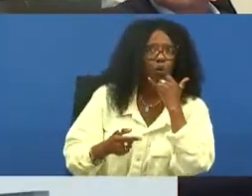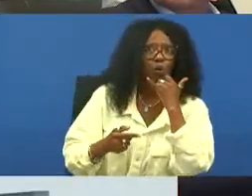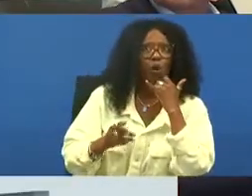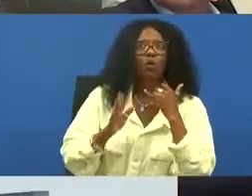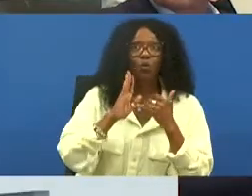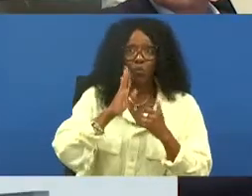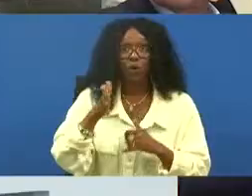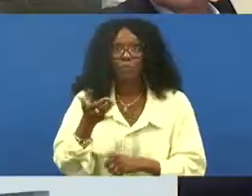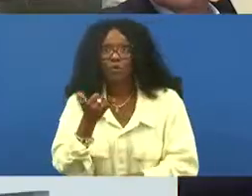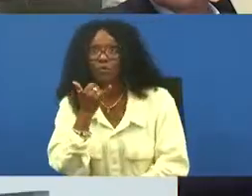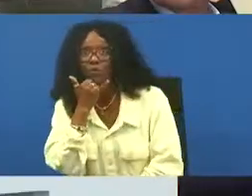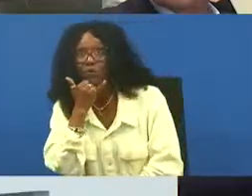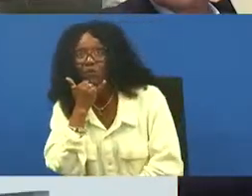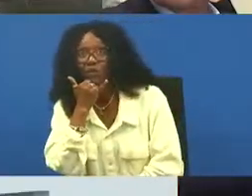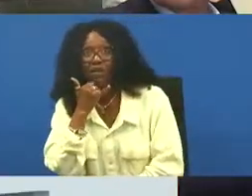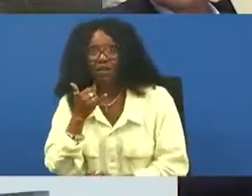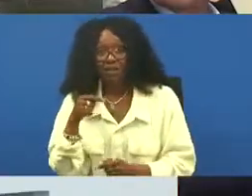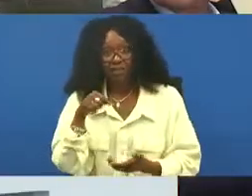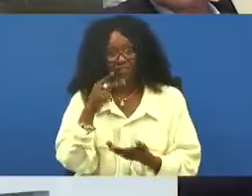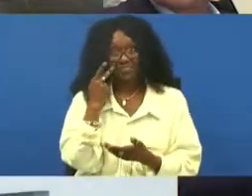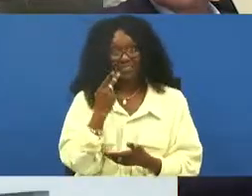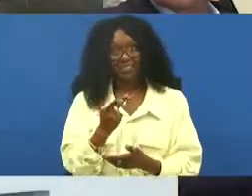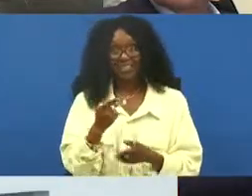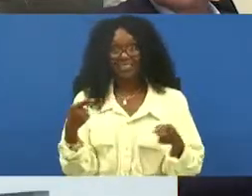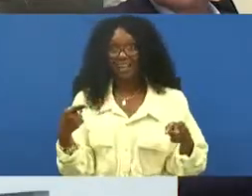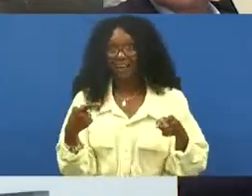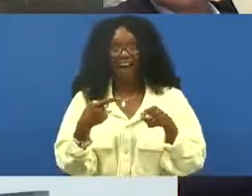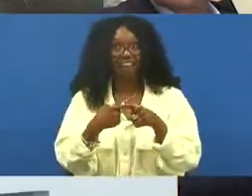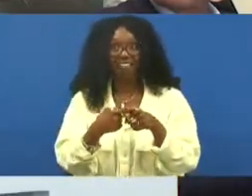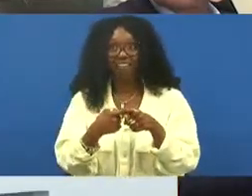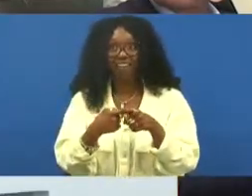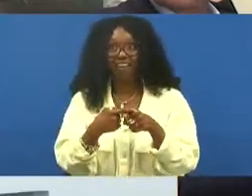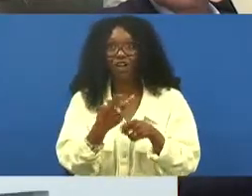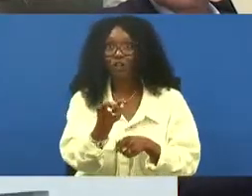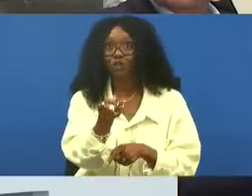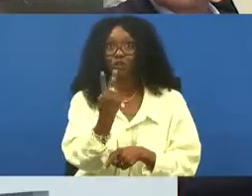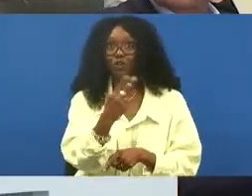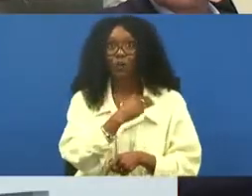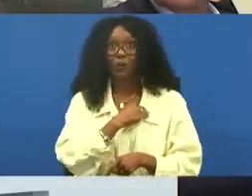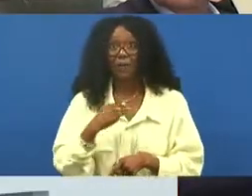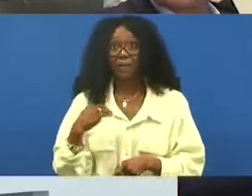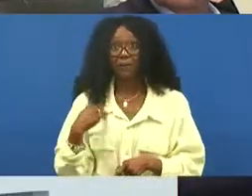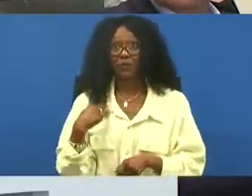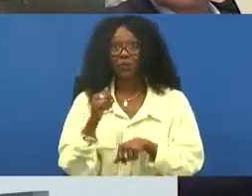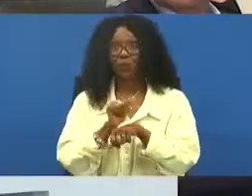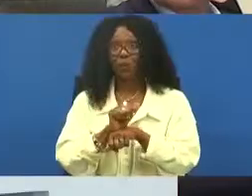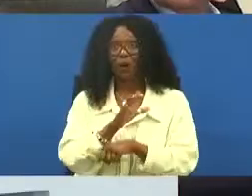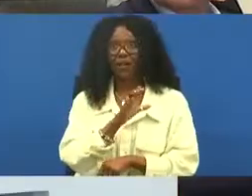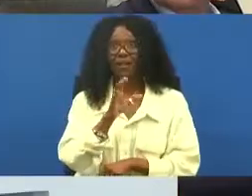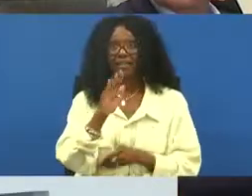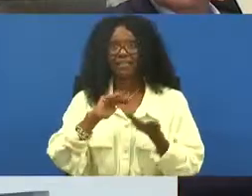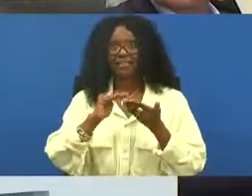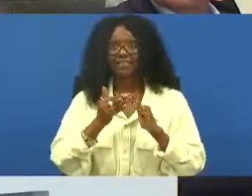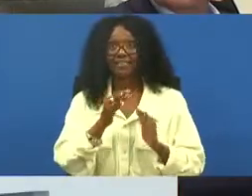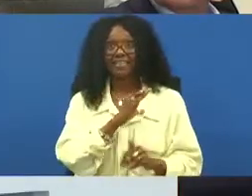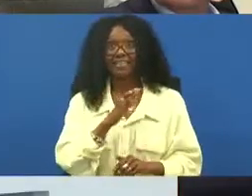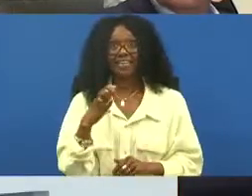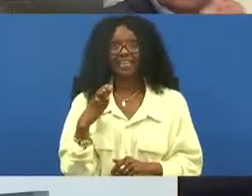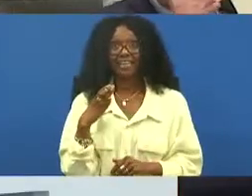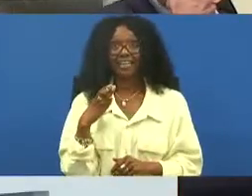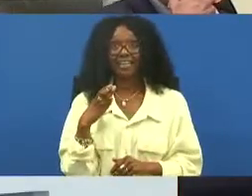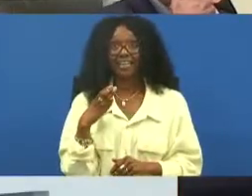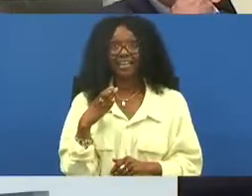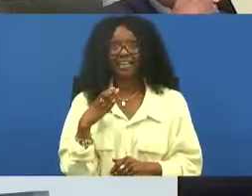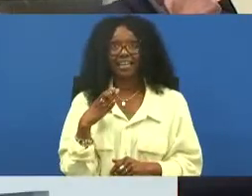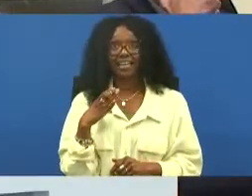have inherent conflicts of interest. Let me tell you why. You have two members of the city council on the selection